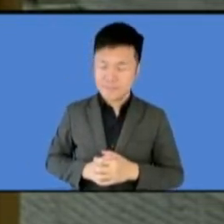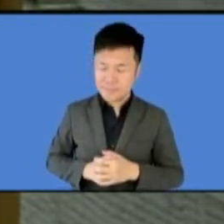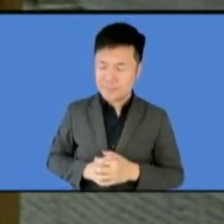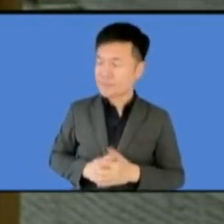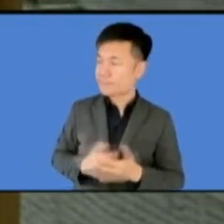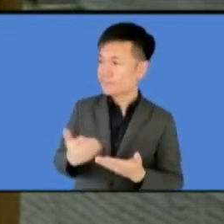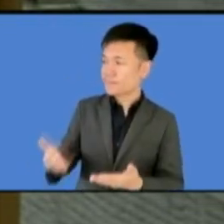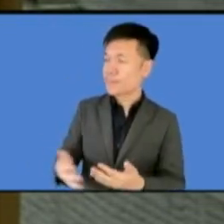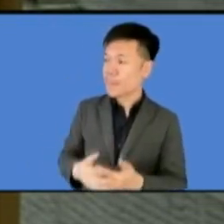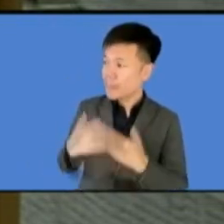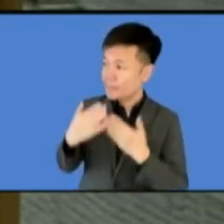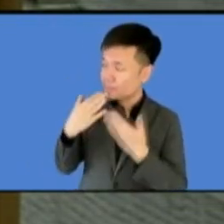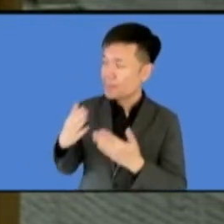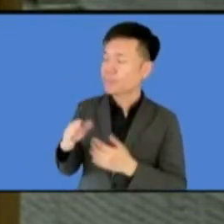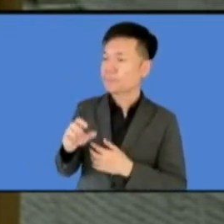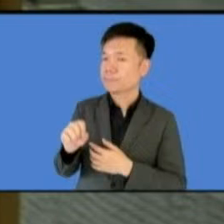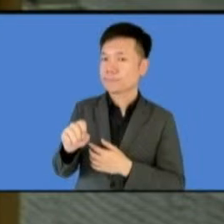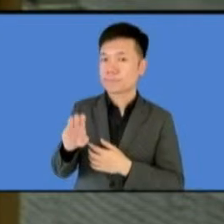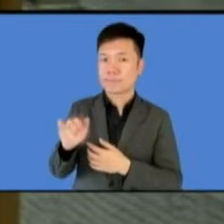Thank you, Sabine.